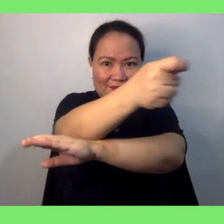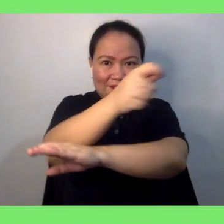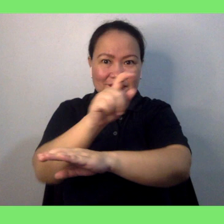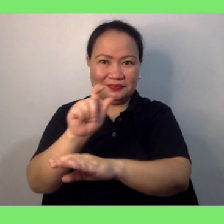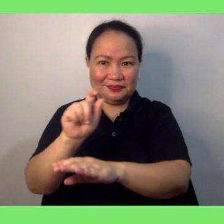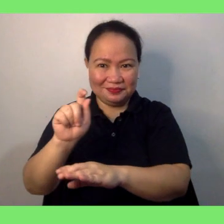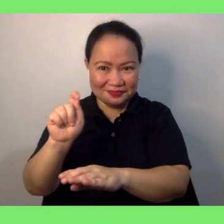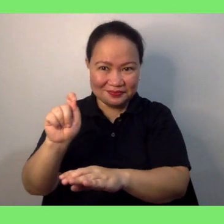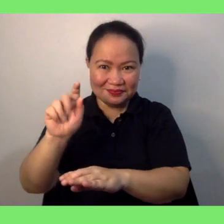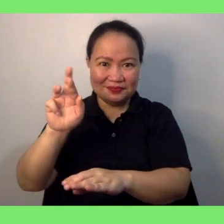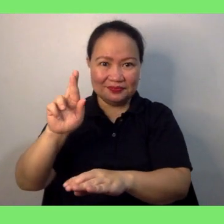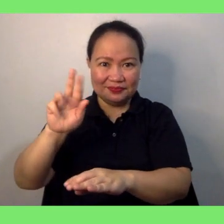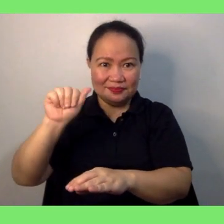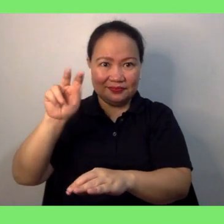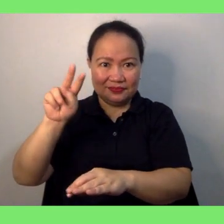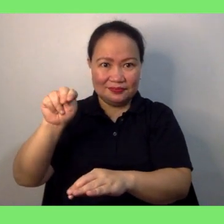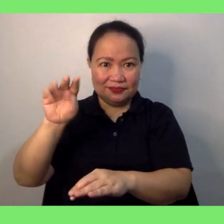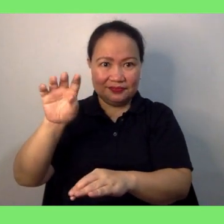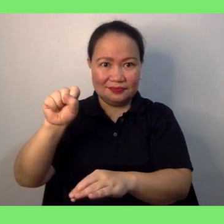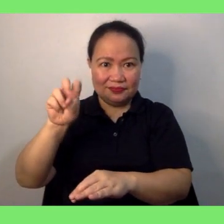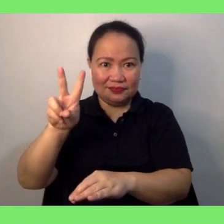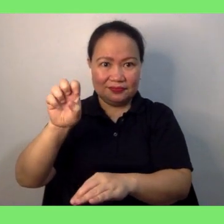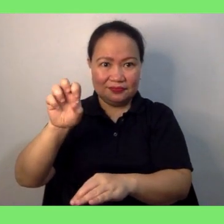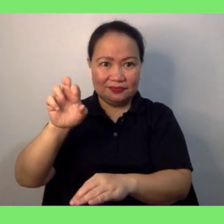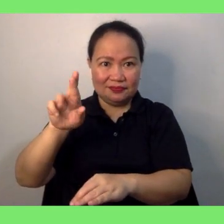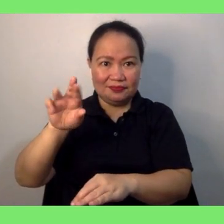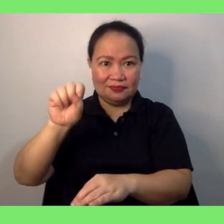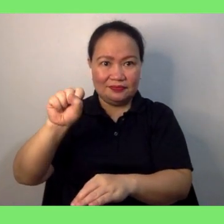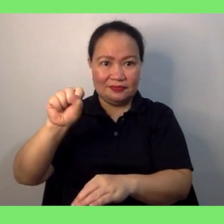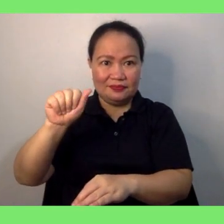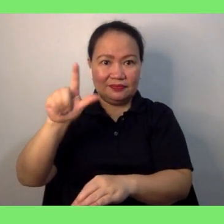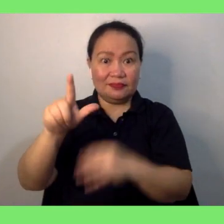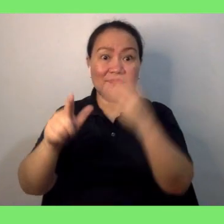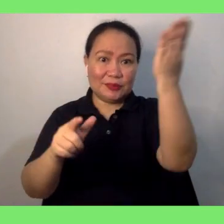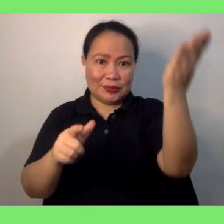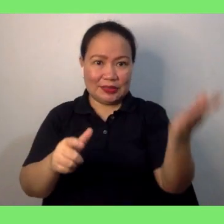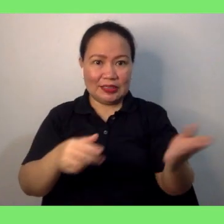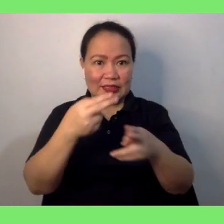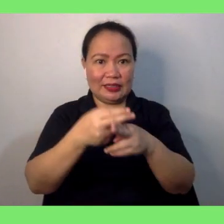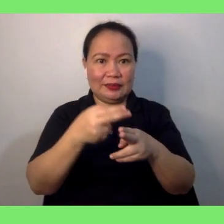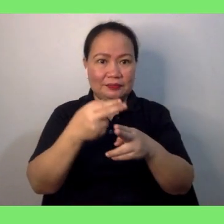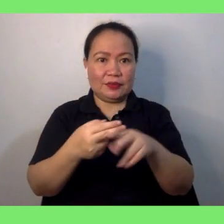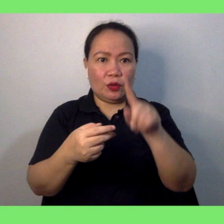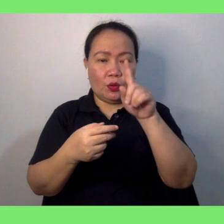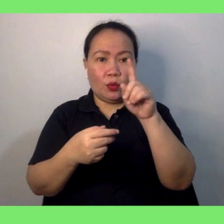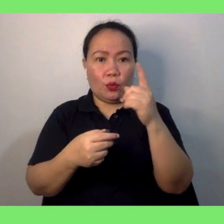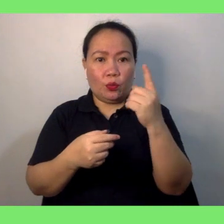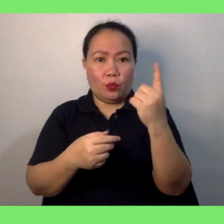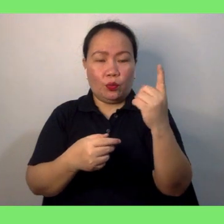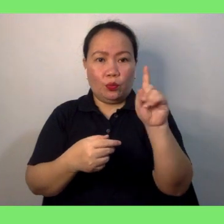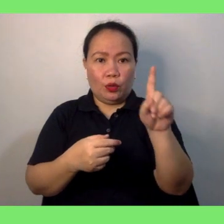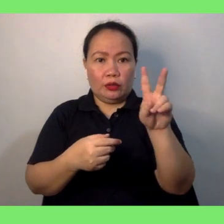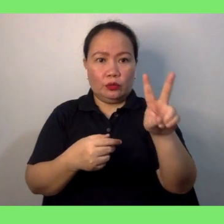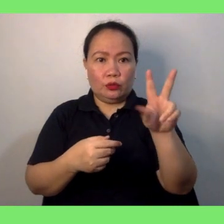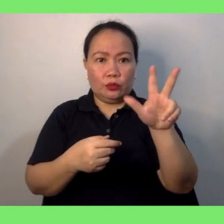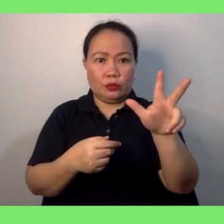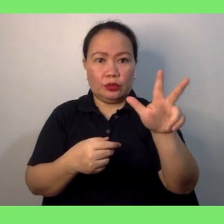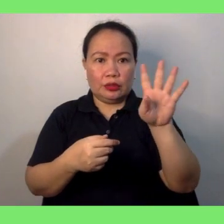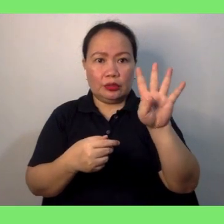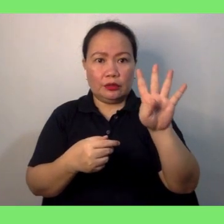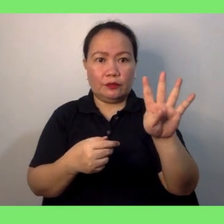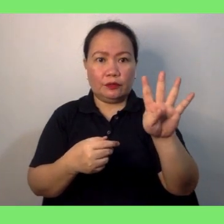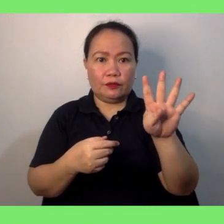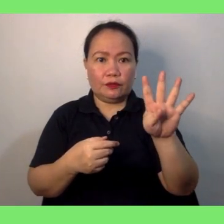angles formed by transversal. We have the corresponding angles, alternate interior angles, alternate exterior